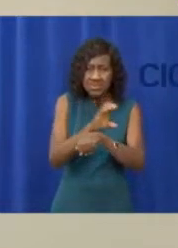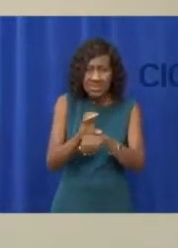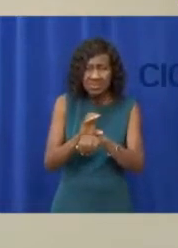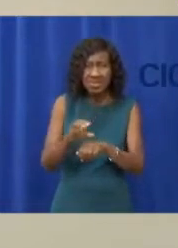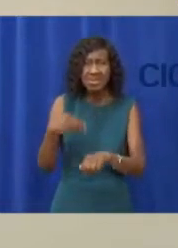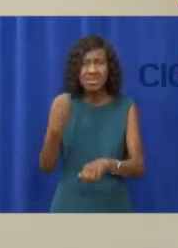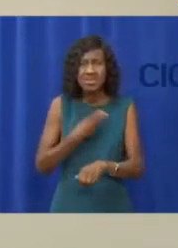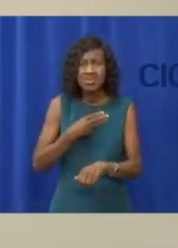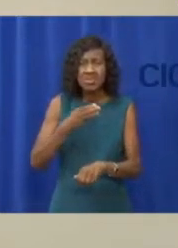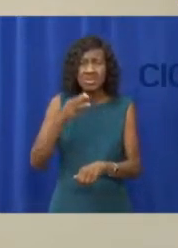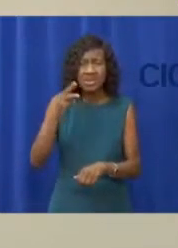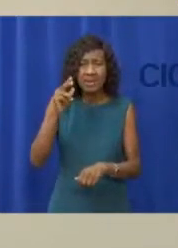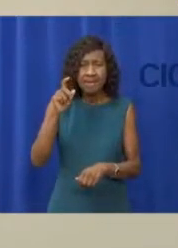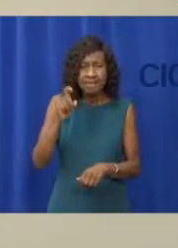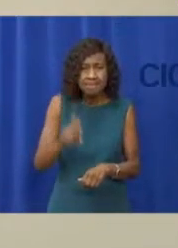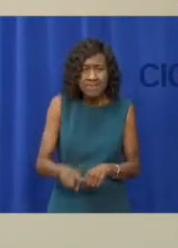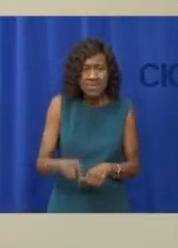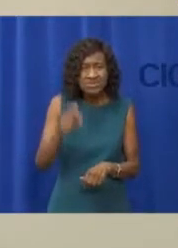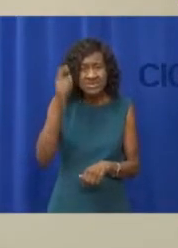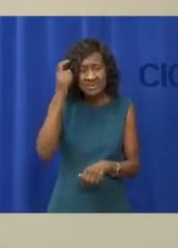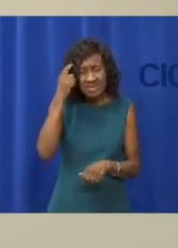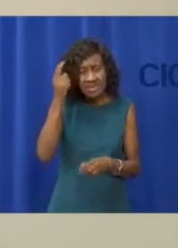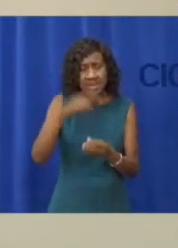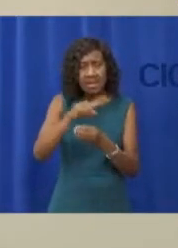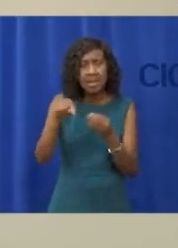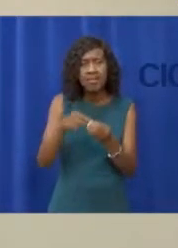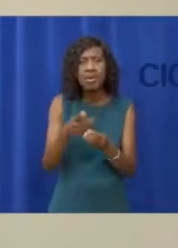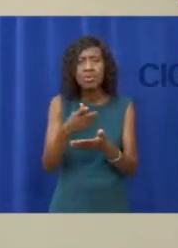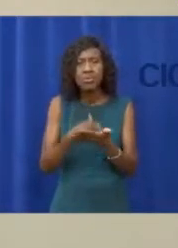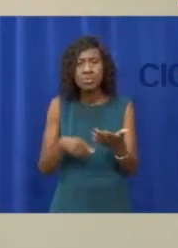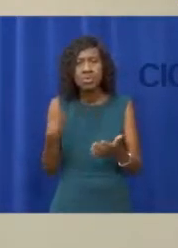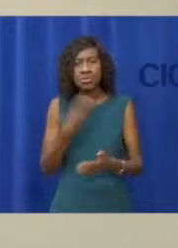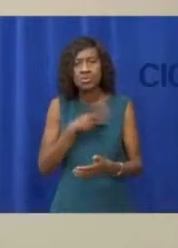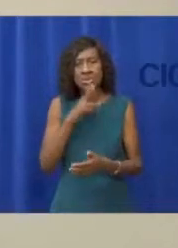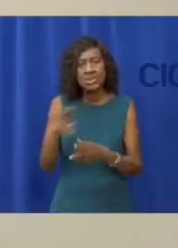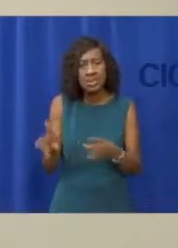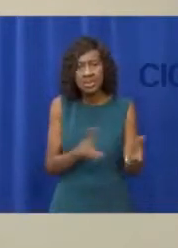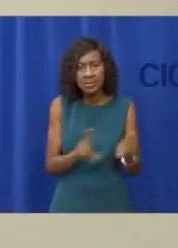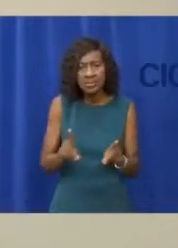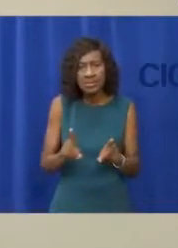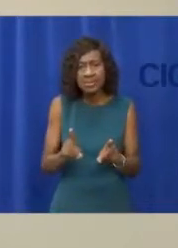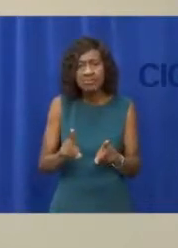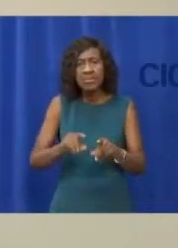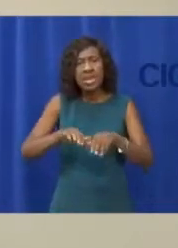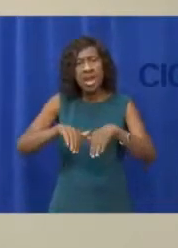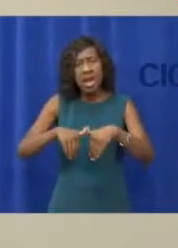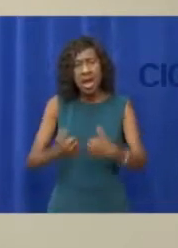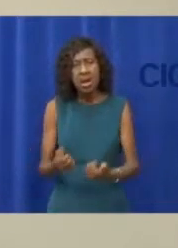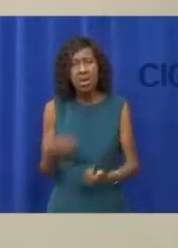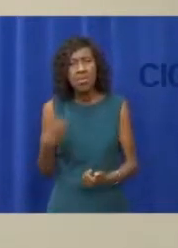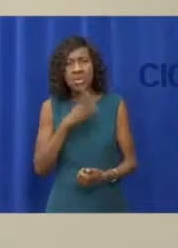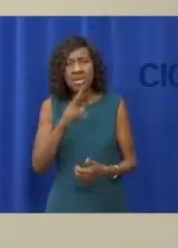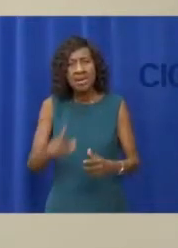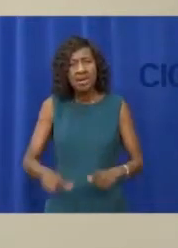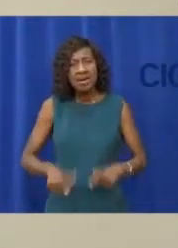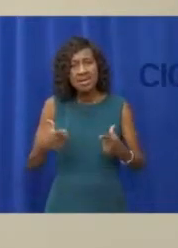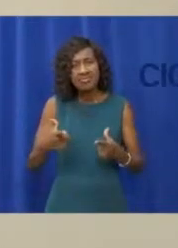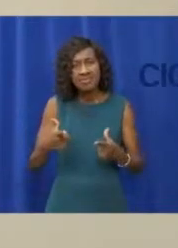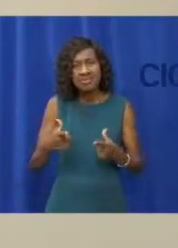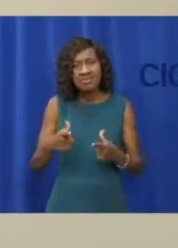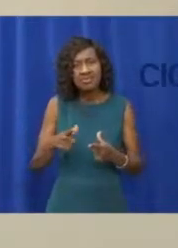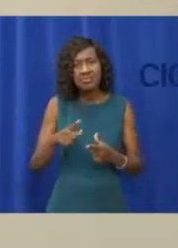we need to obsess about what we are doing, how we are living when we go out unnecessarily running up and